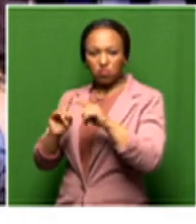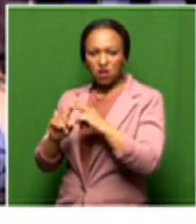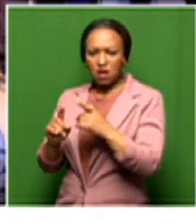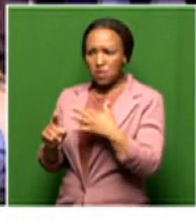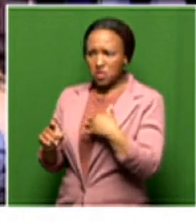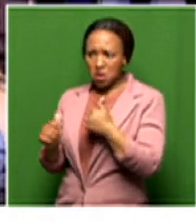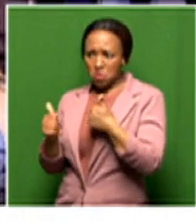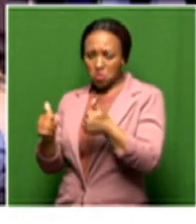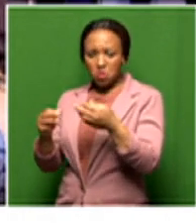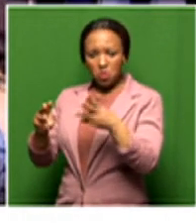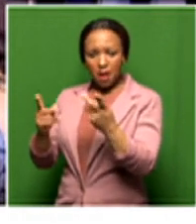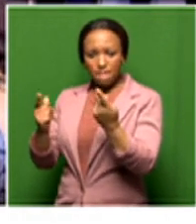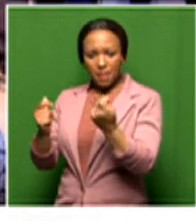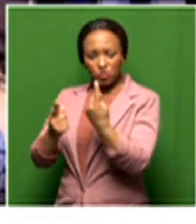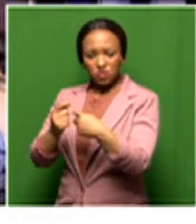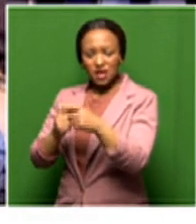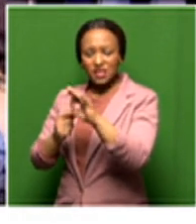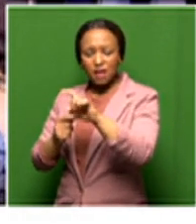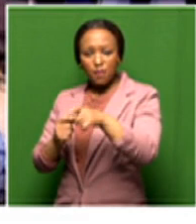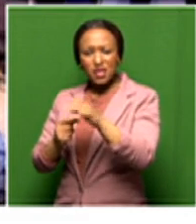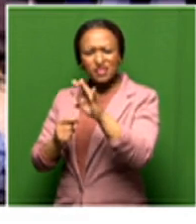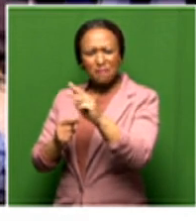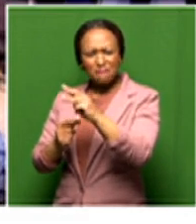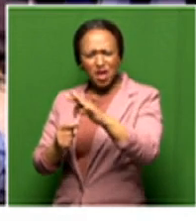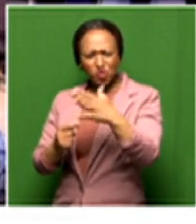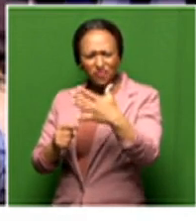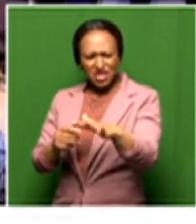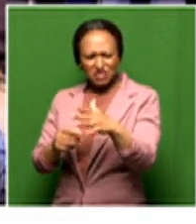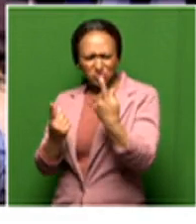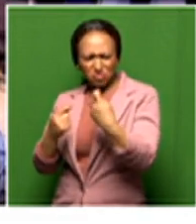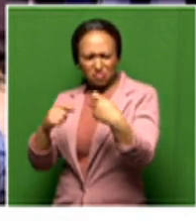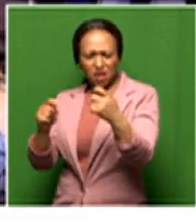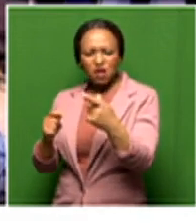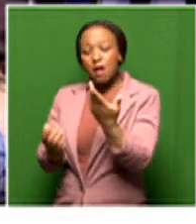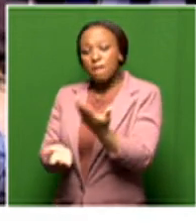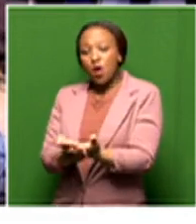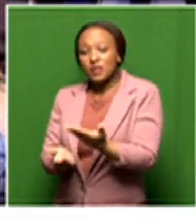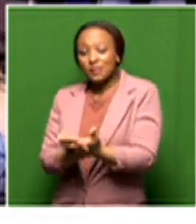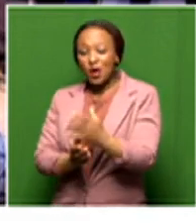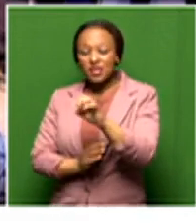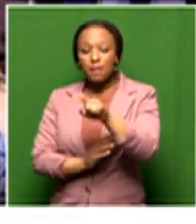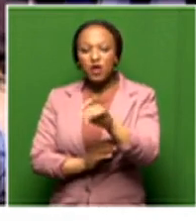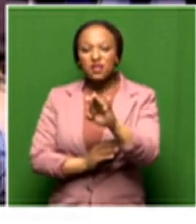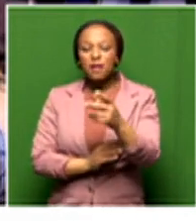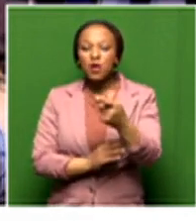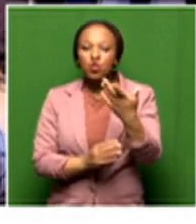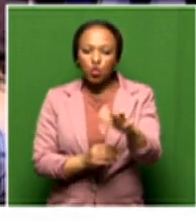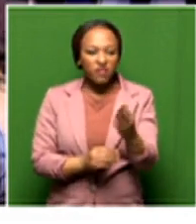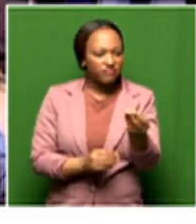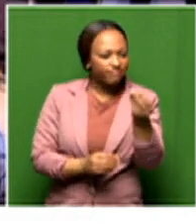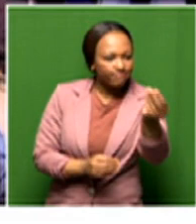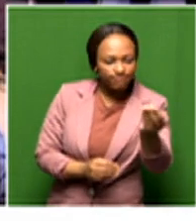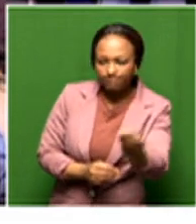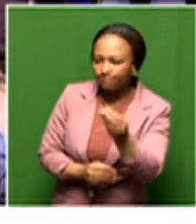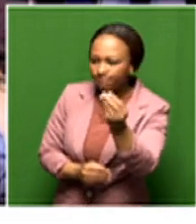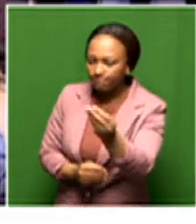a good way to spend 3.3 million rand, given that you could have put money in people's hands, you could